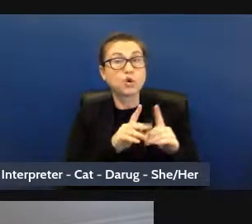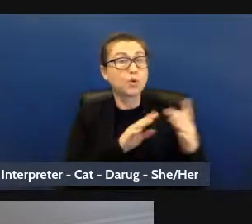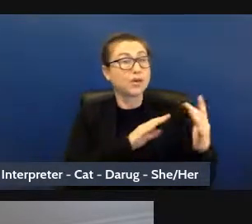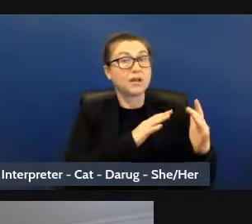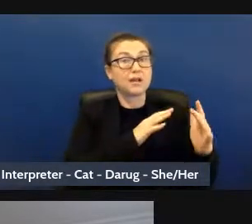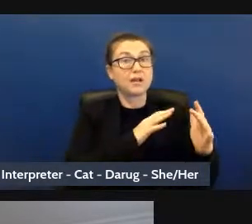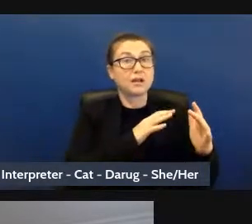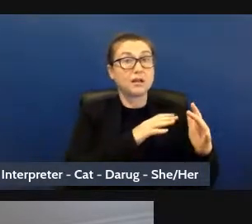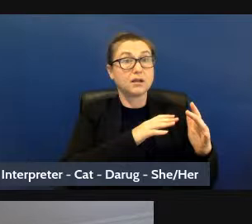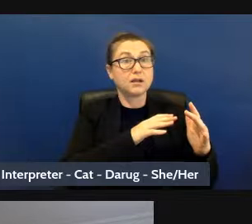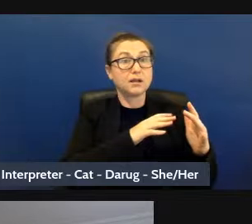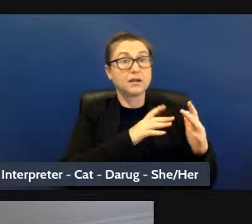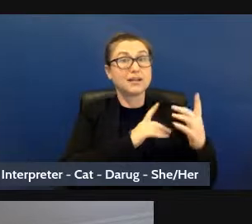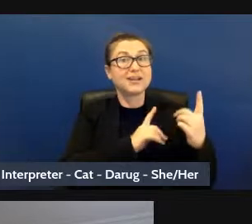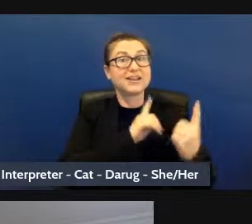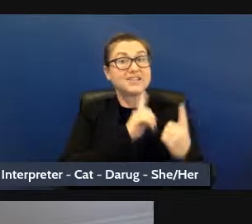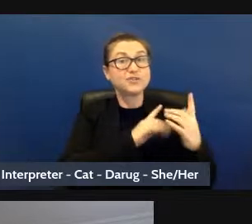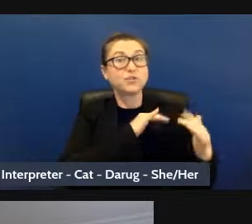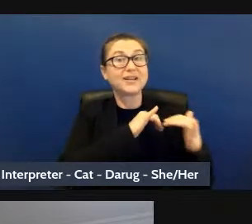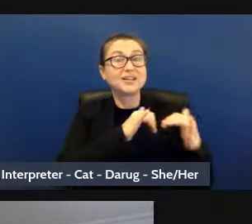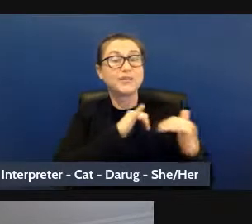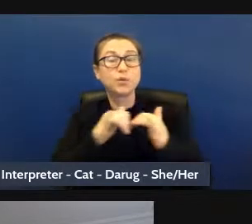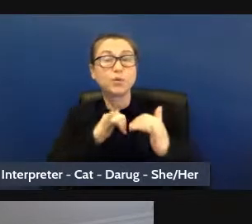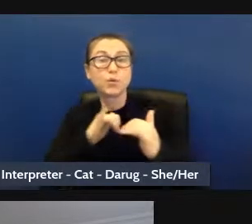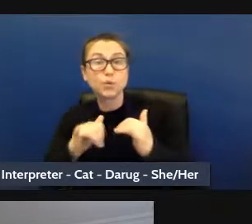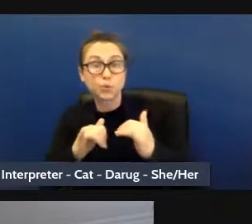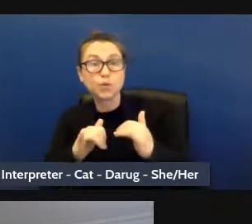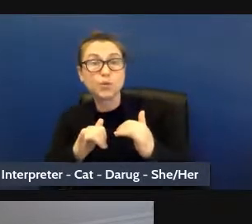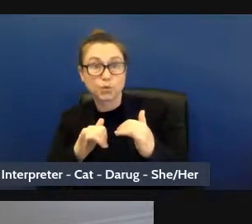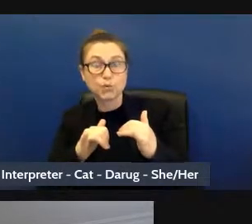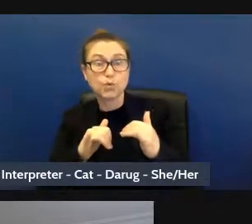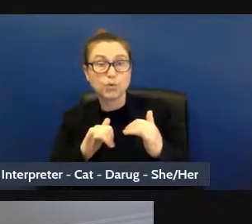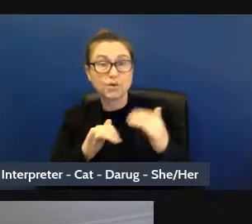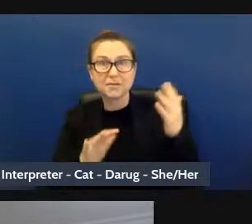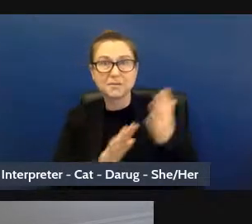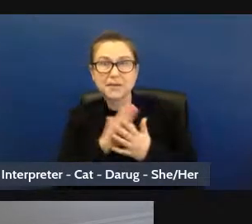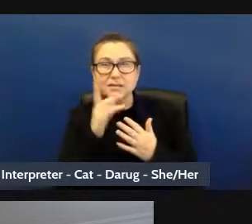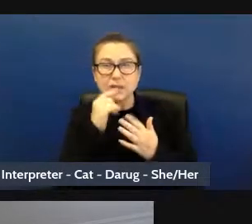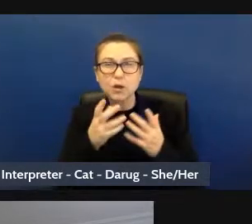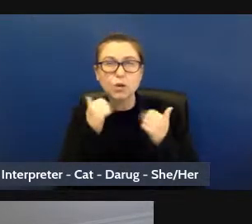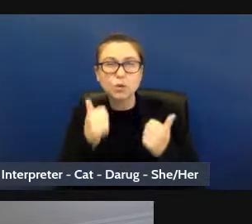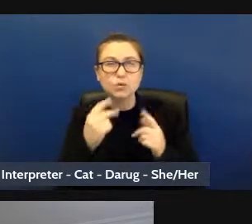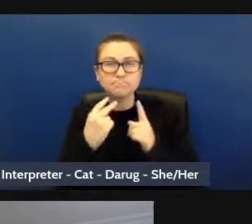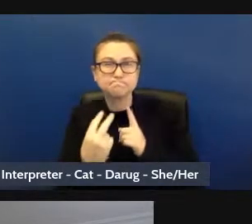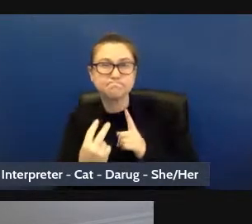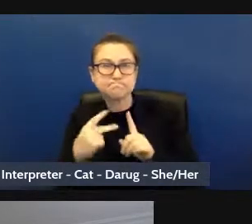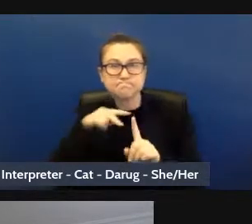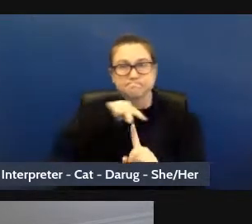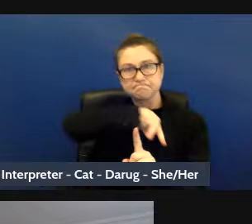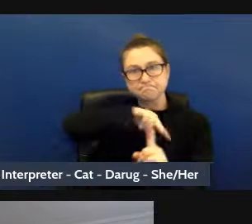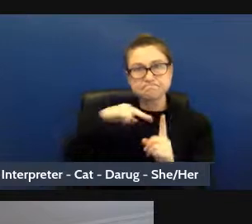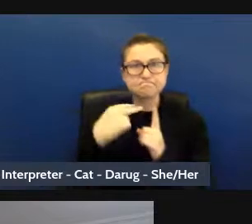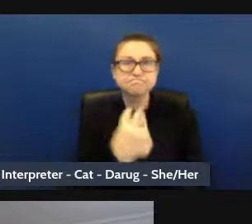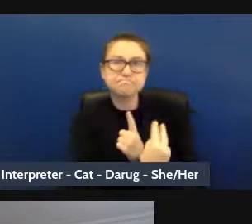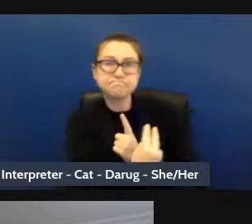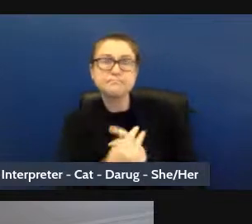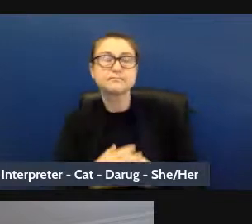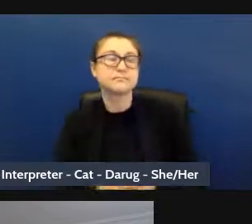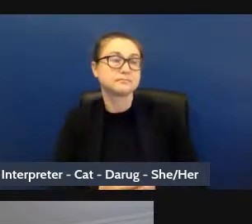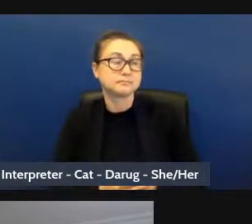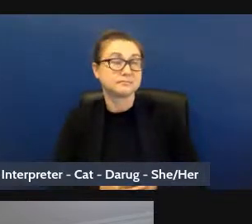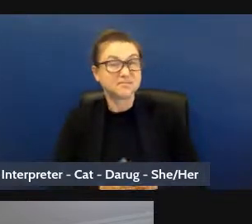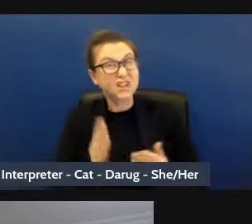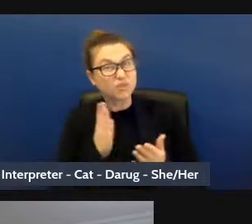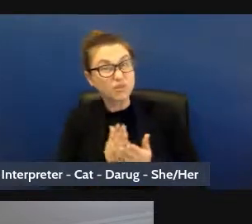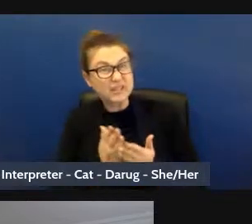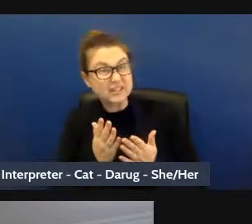that haven't delivered their therapy session so that we get a really good and we've given them the sort of directive to say,